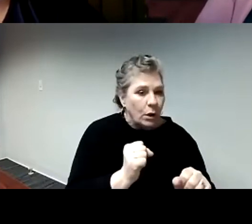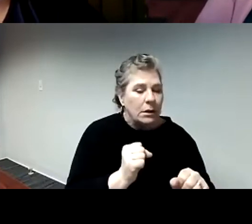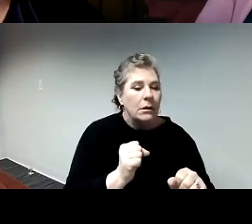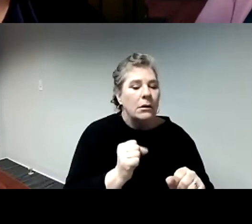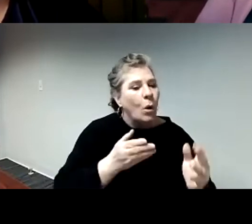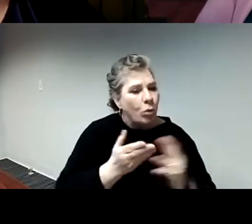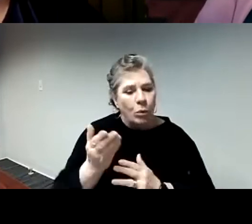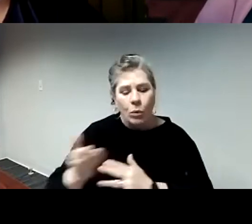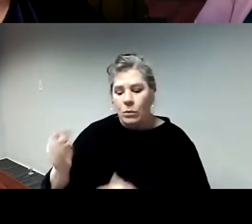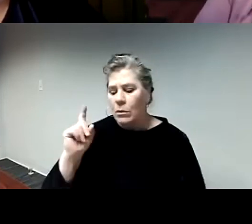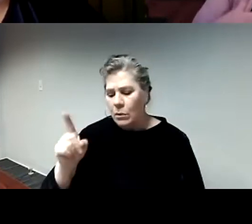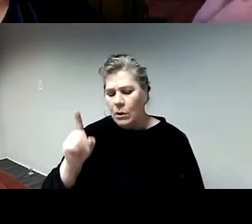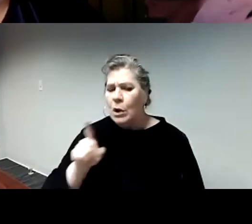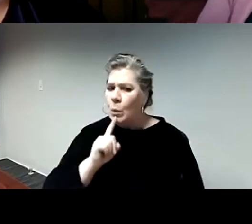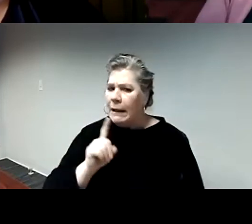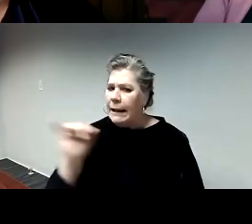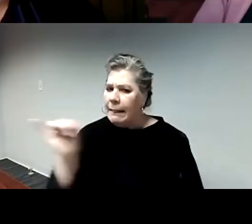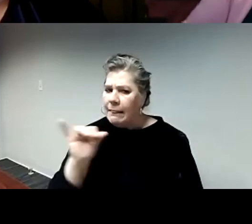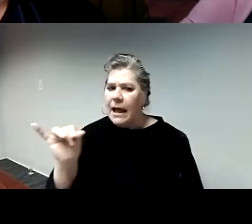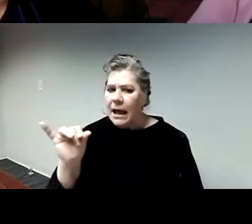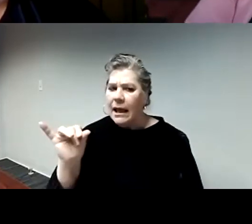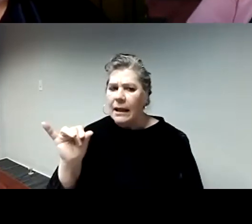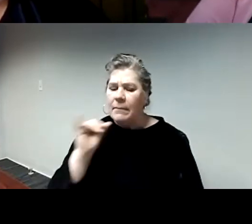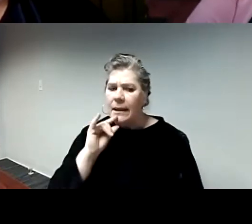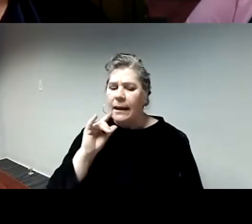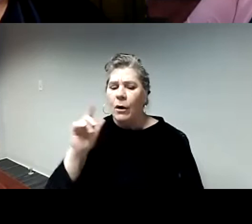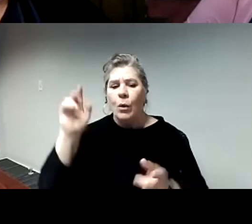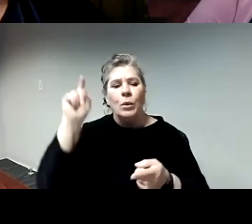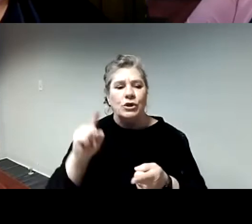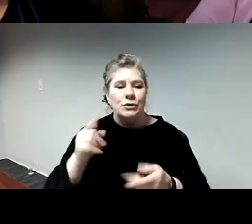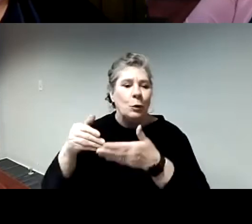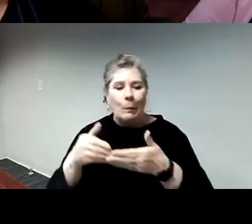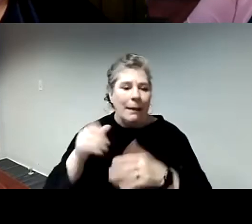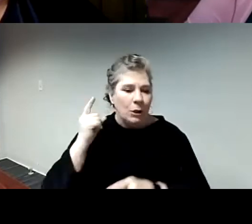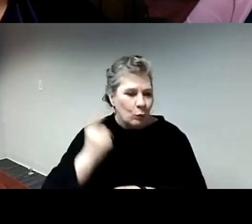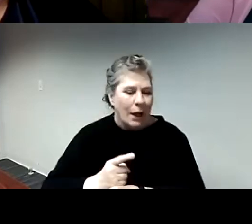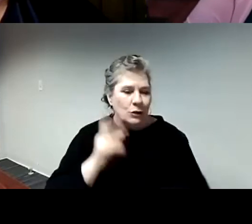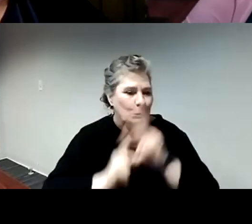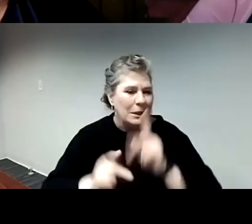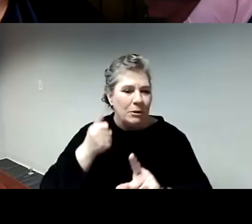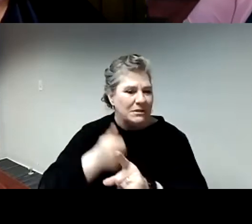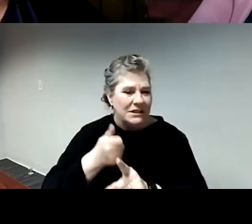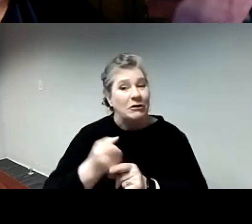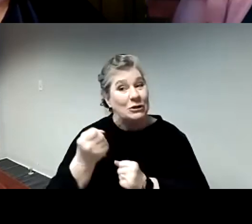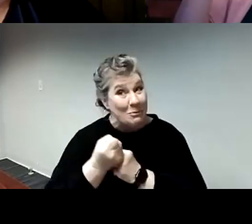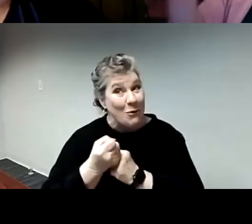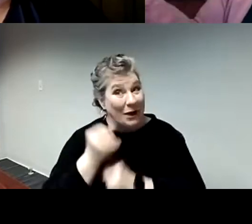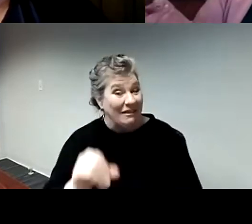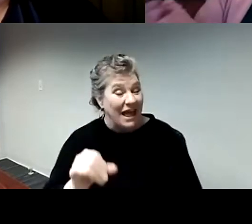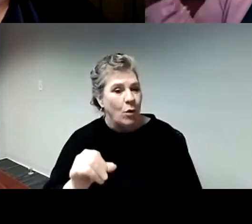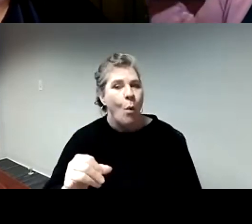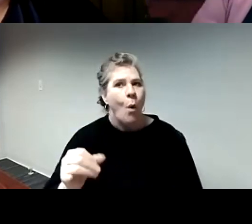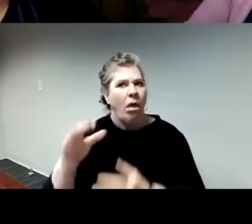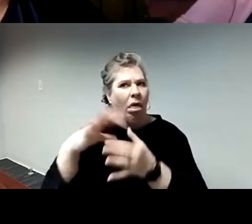And it's really this like being infantilized at the hands of folks that maybe are supporting them or saying that